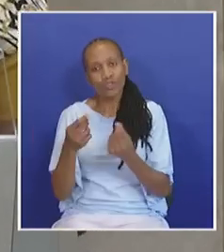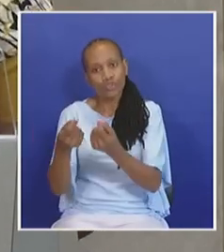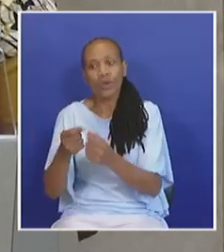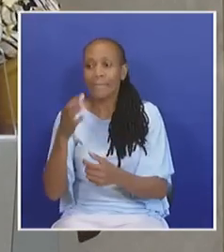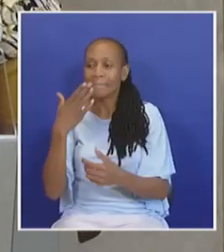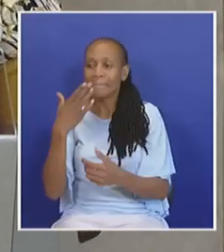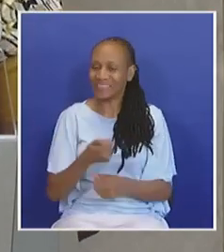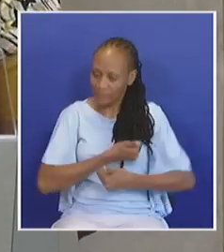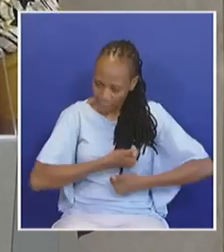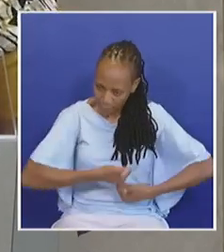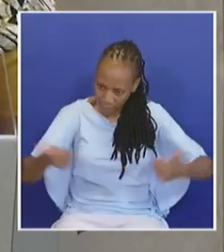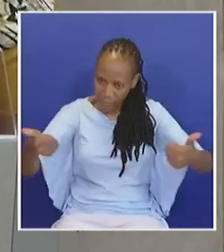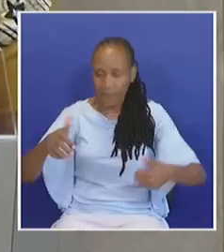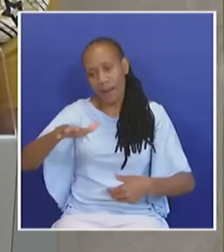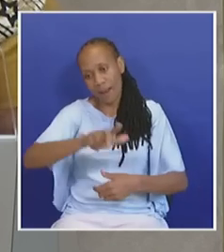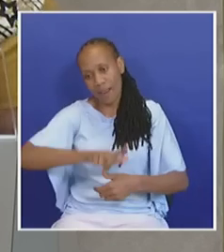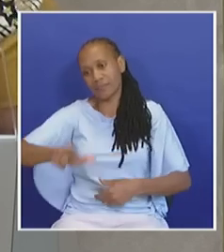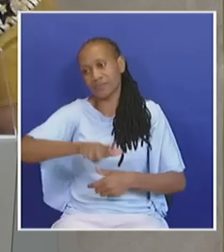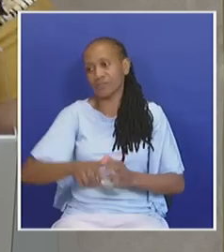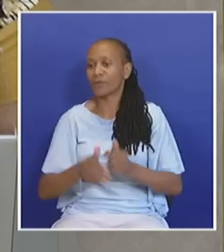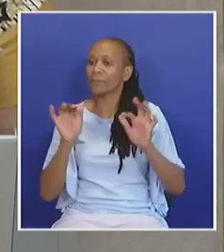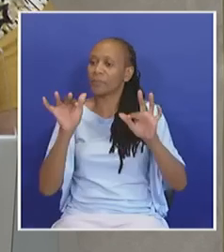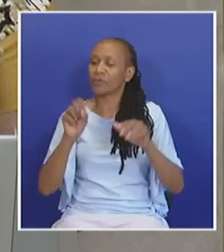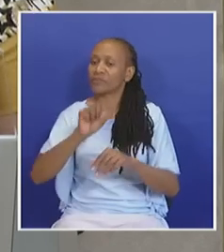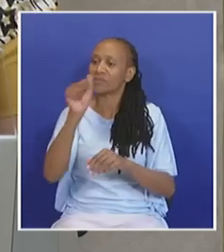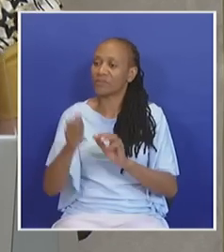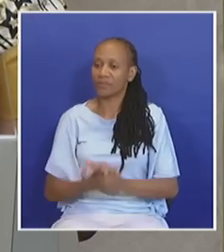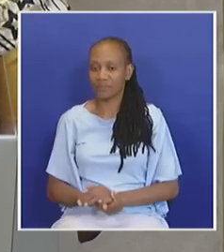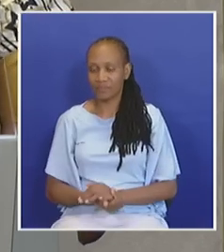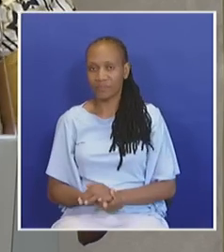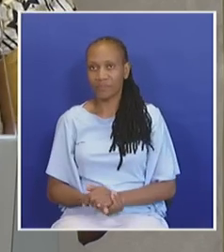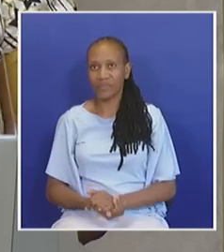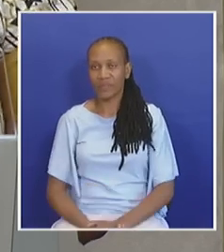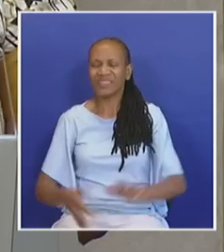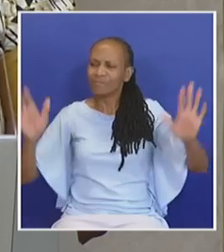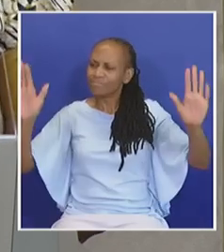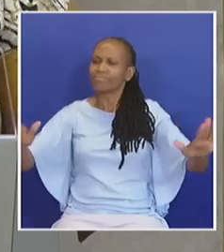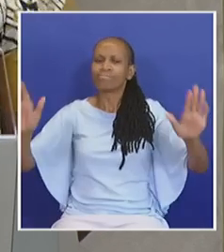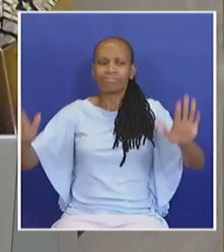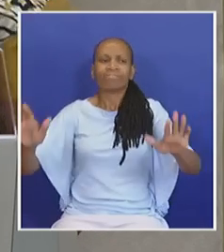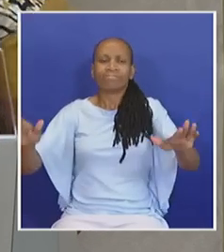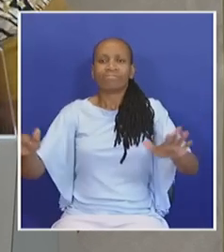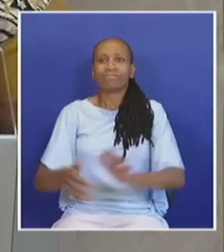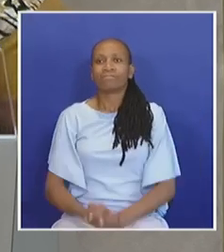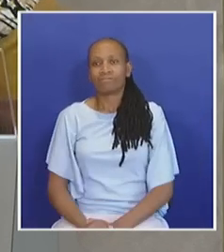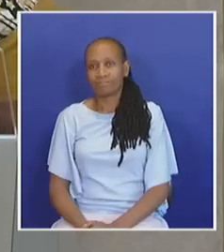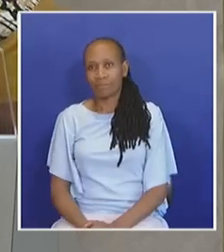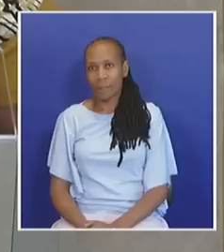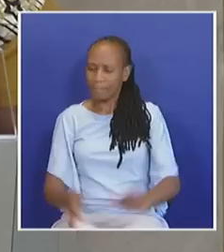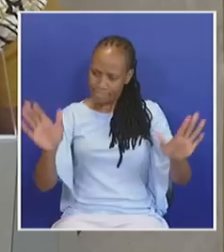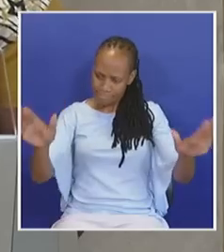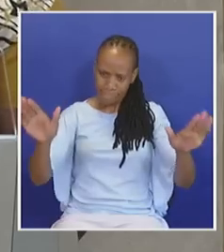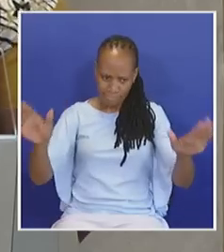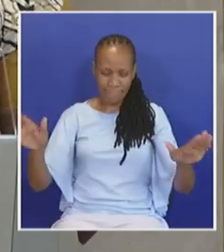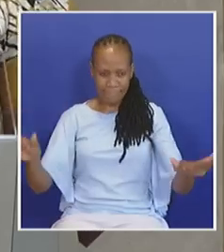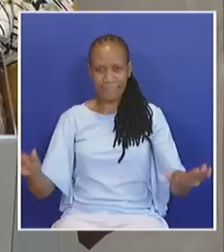the people where they took it from. In the words of Oliver Tambo... Don't drown out the speaker. Don't drown out the